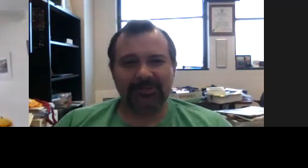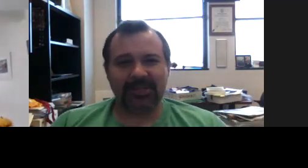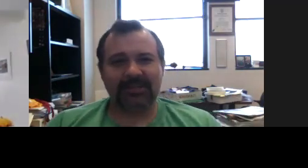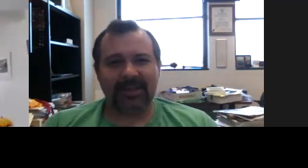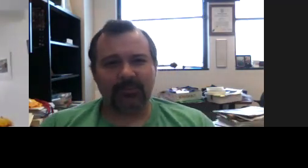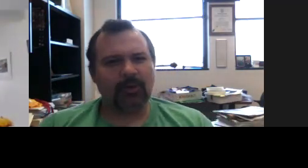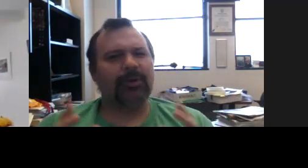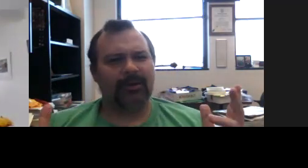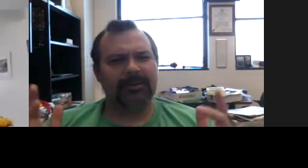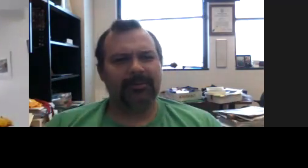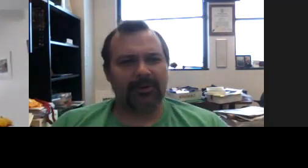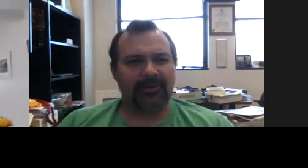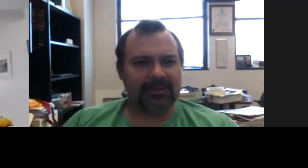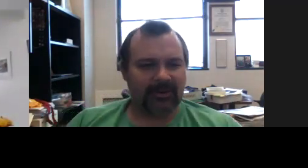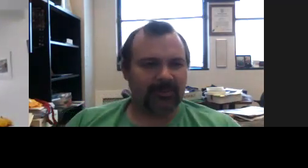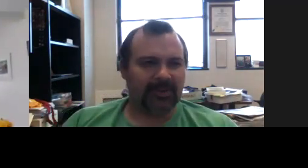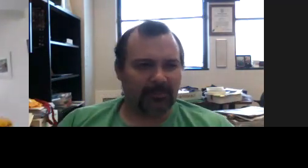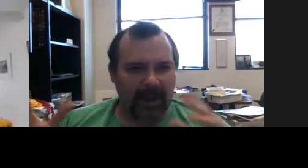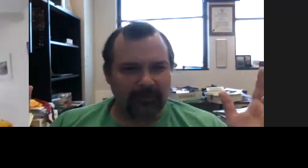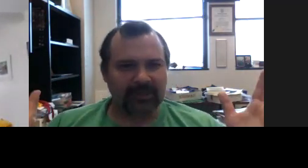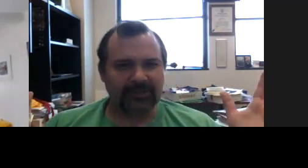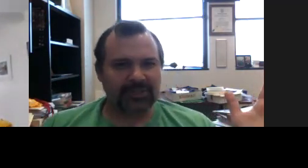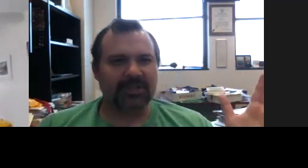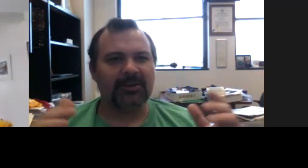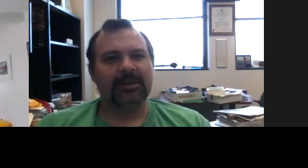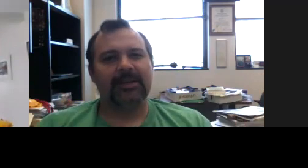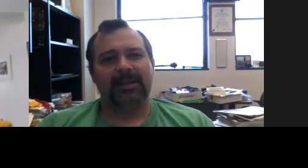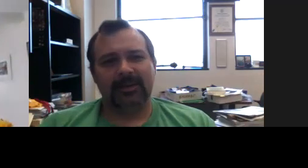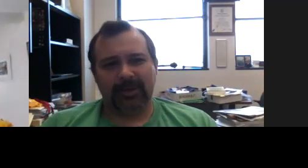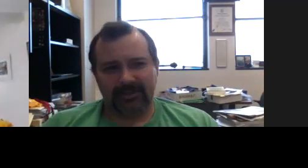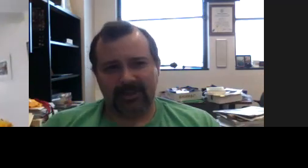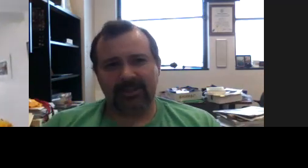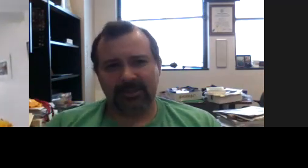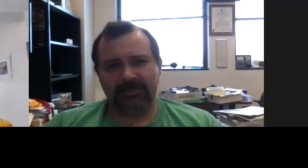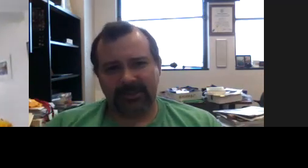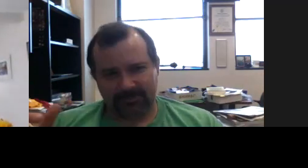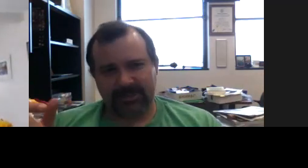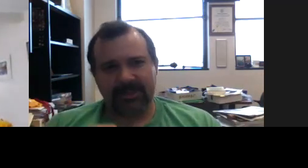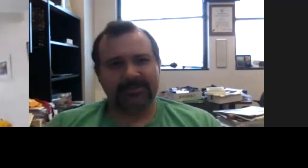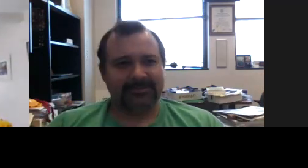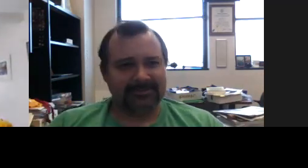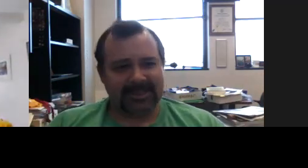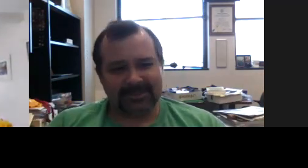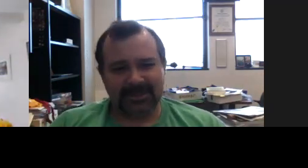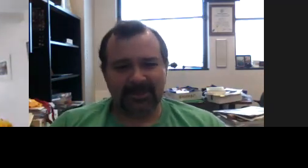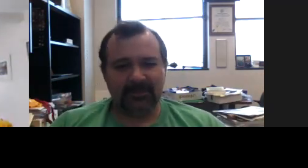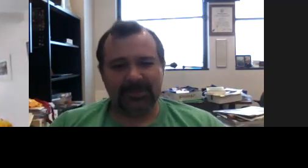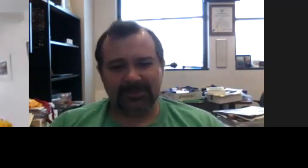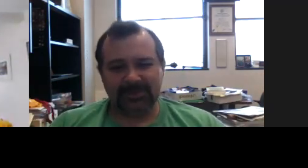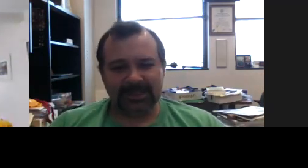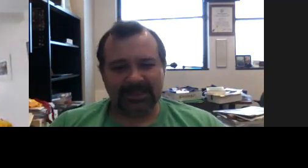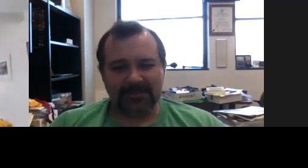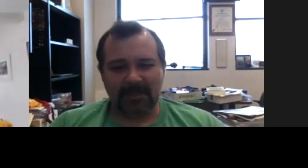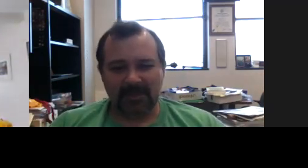Strunc. Appreciate that. Were we all in person, there'd be a rousing cheer, but instead we get, yeah, we can